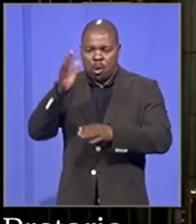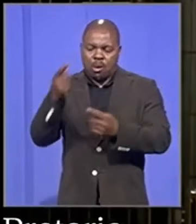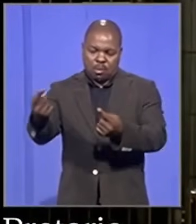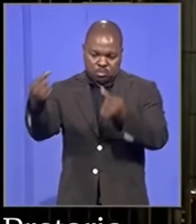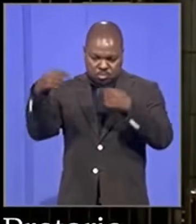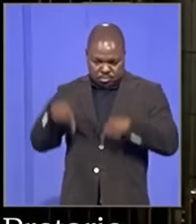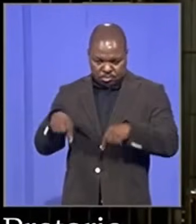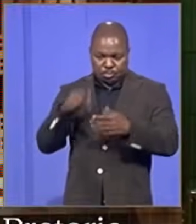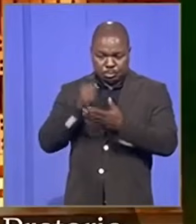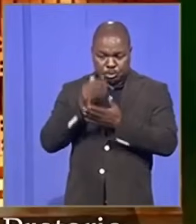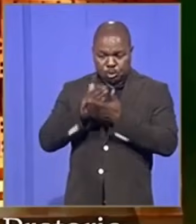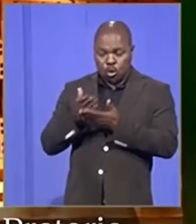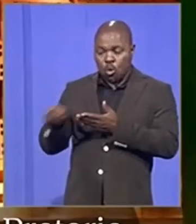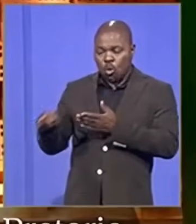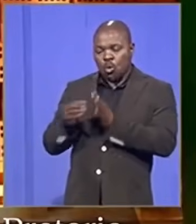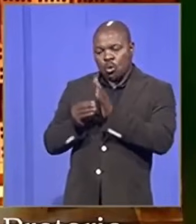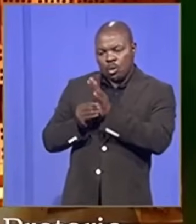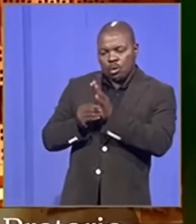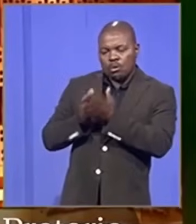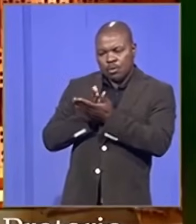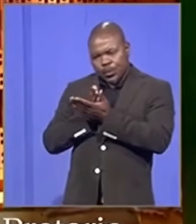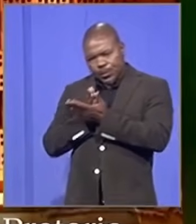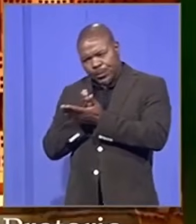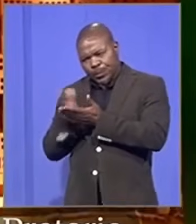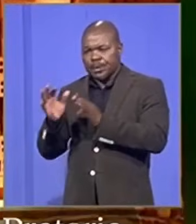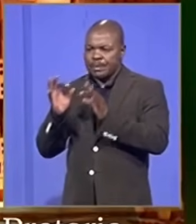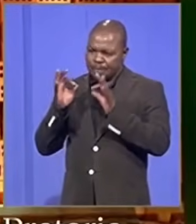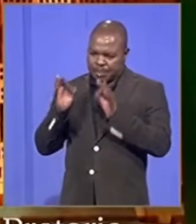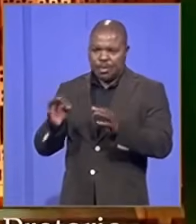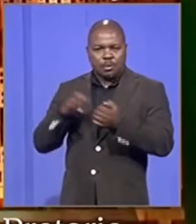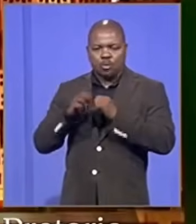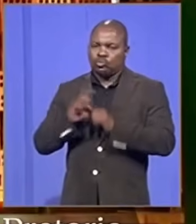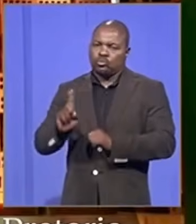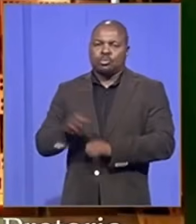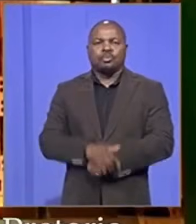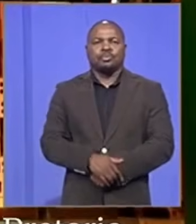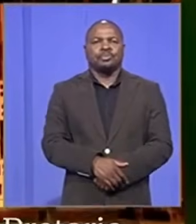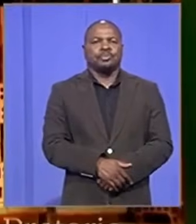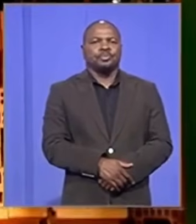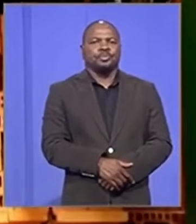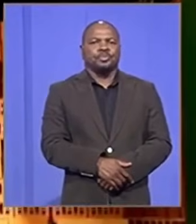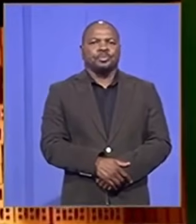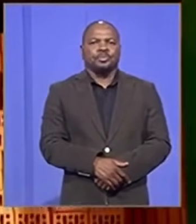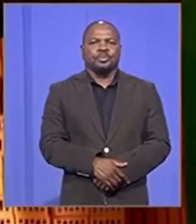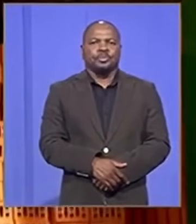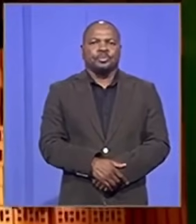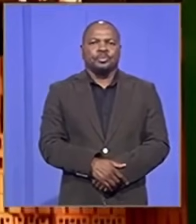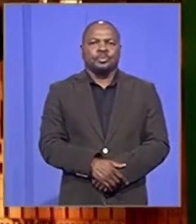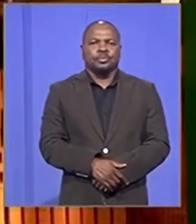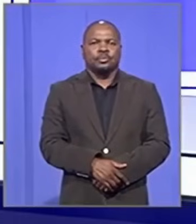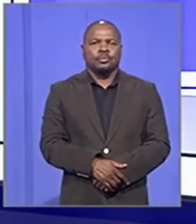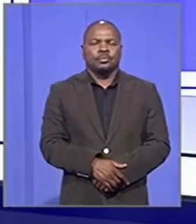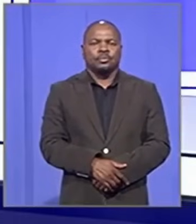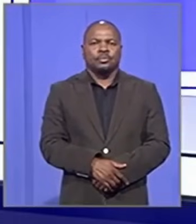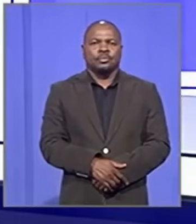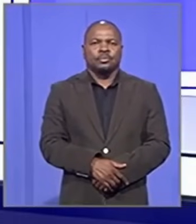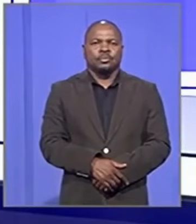gore malatlha a tlusiwa ka tlhomamo. Molemo wa one motho wa SABC News, Pretoria.